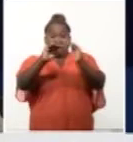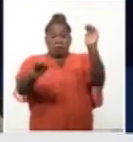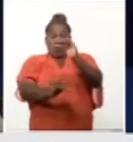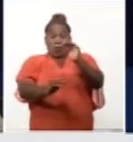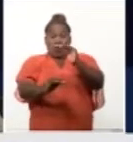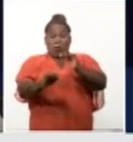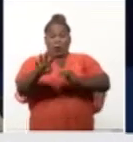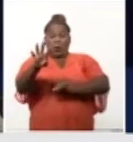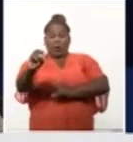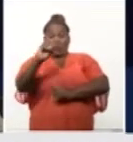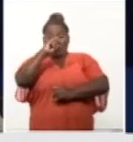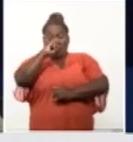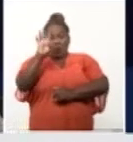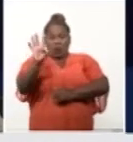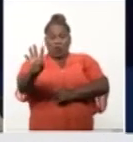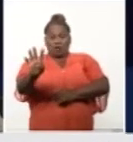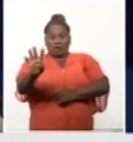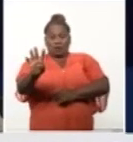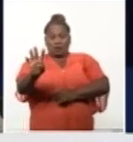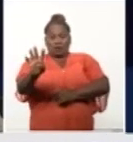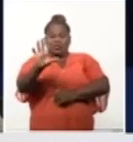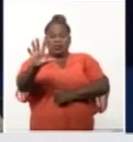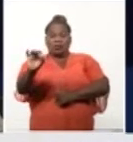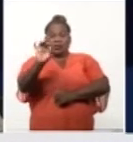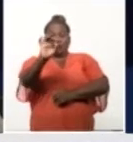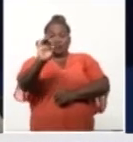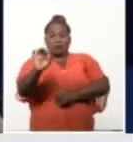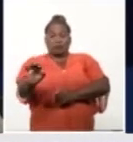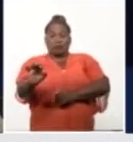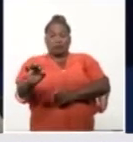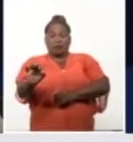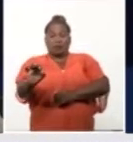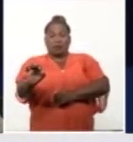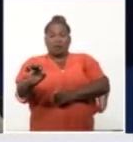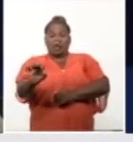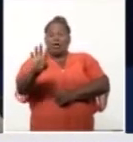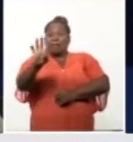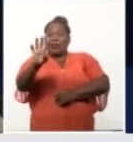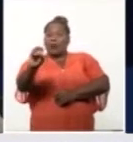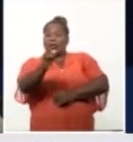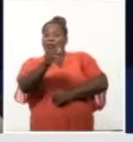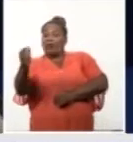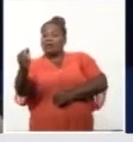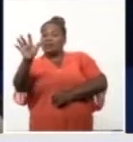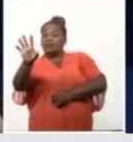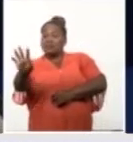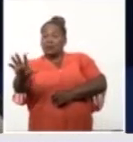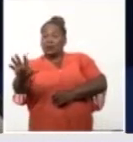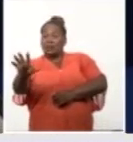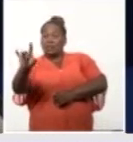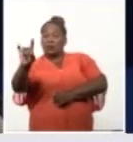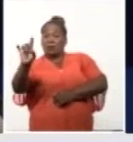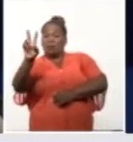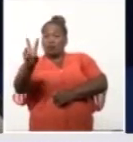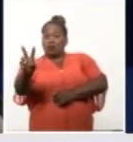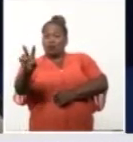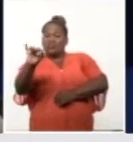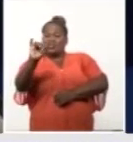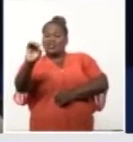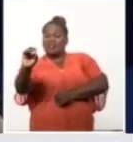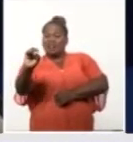By age groups, of the 8 cases, 4 are from the under 40 years of age group, 50%. Of